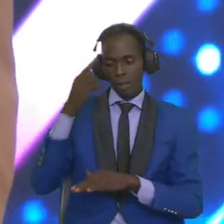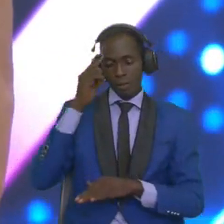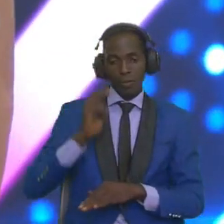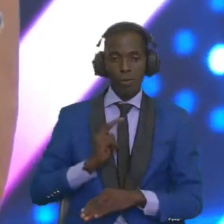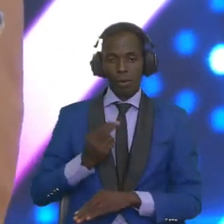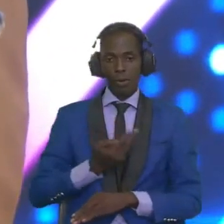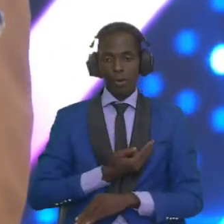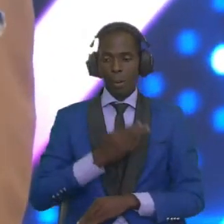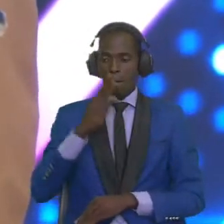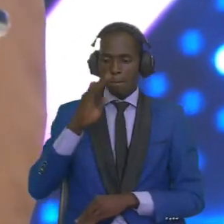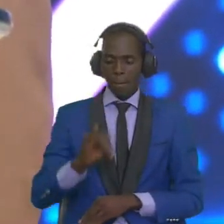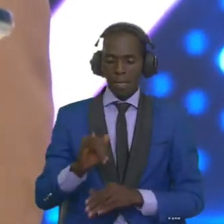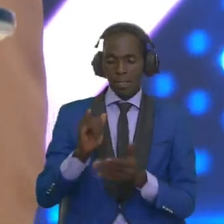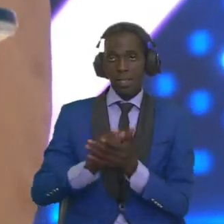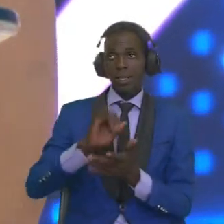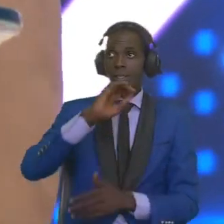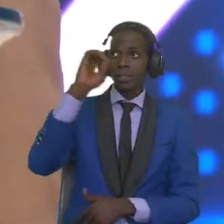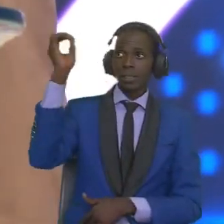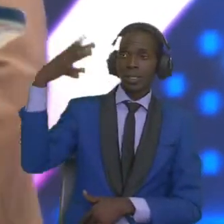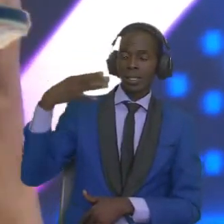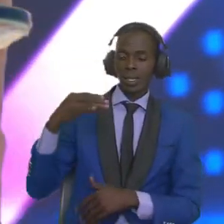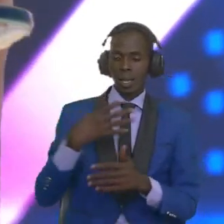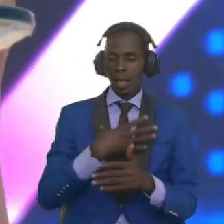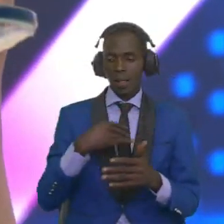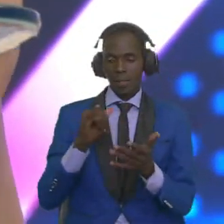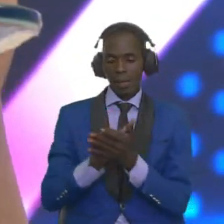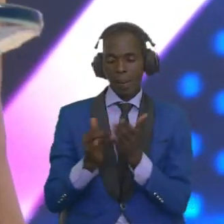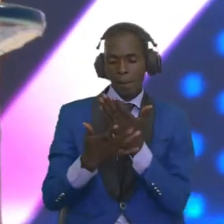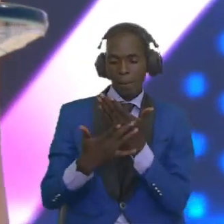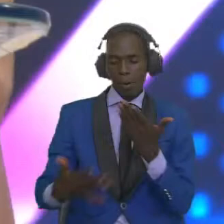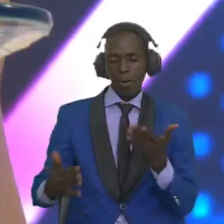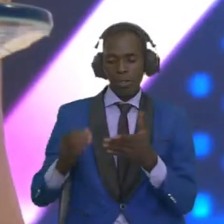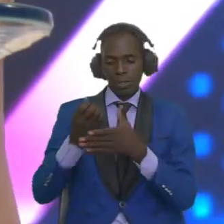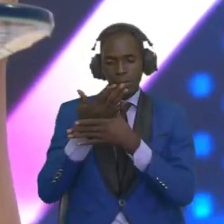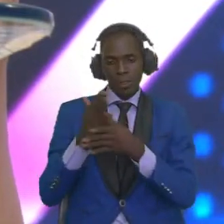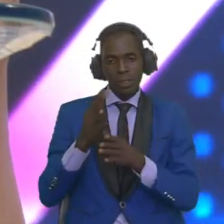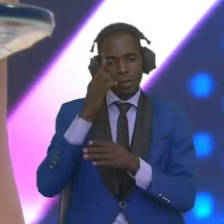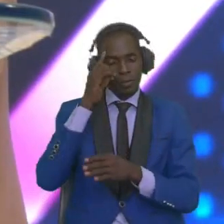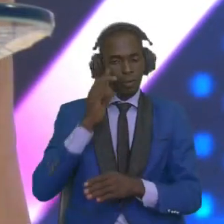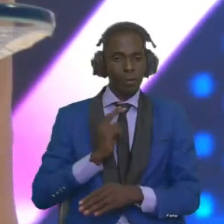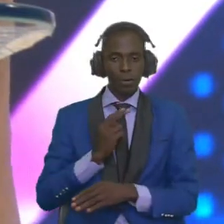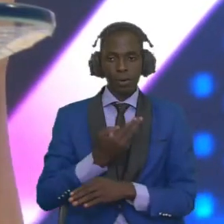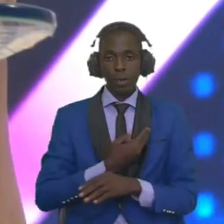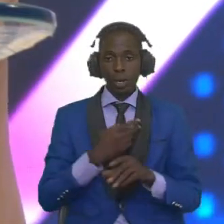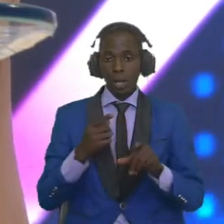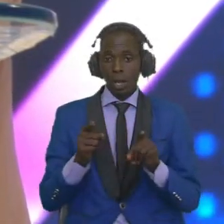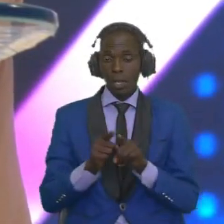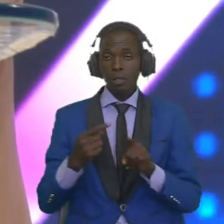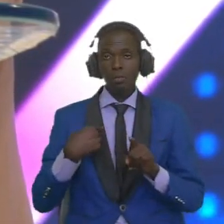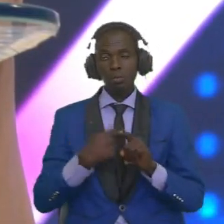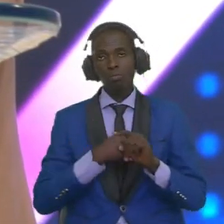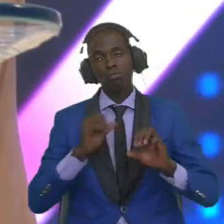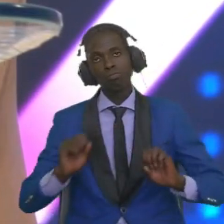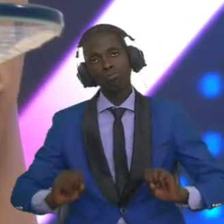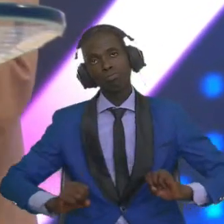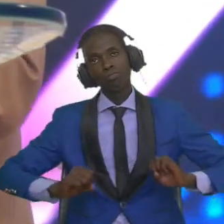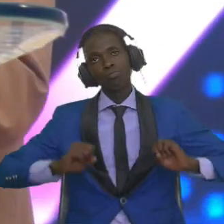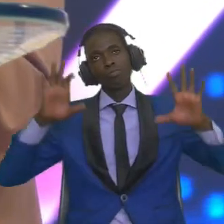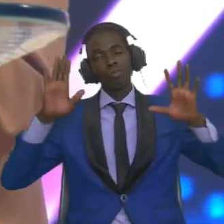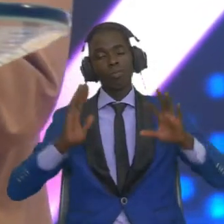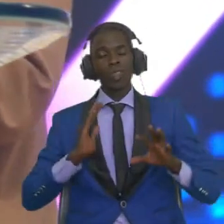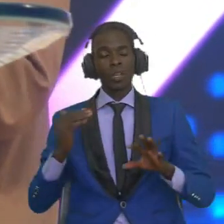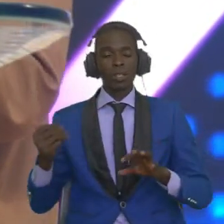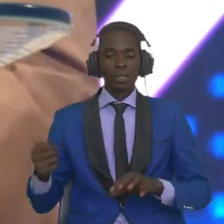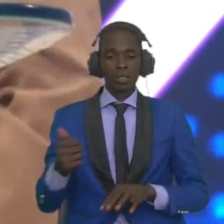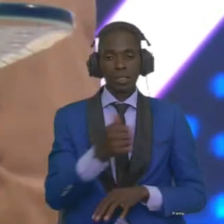that grace, by that blood that was shed for us, as we consecrate ourselves, as we yield ourselves to the Lord,